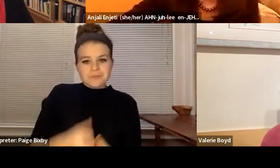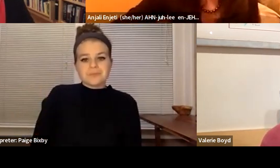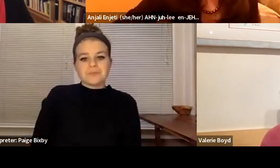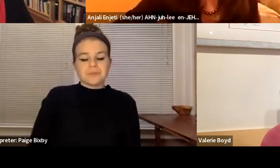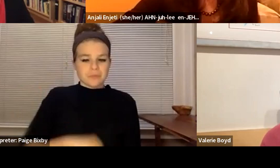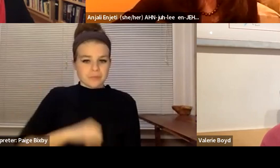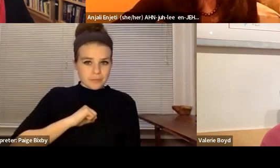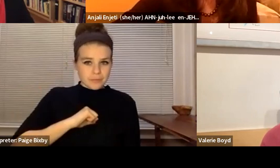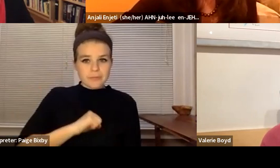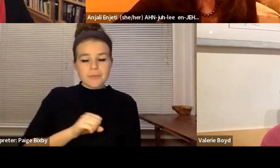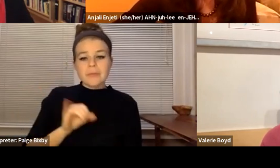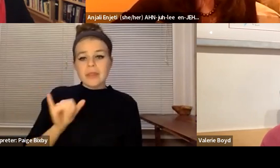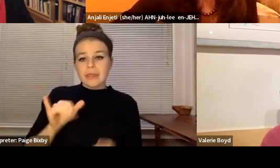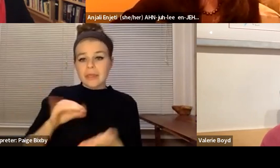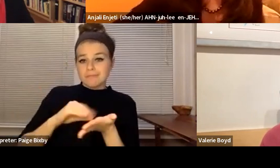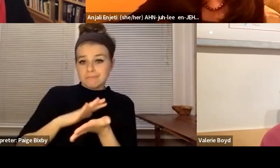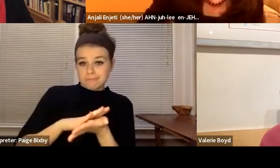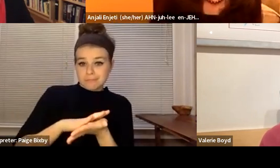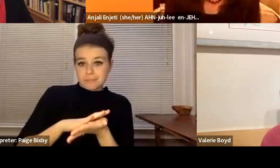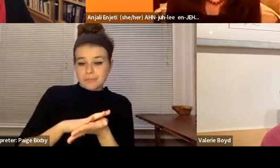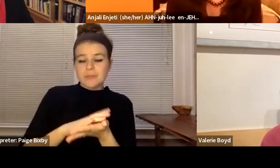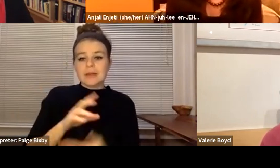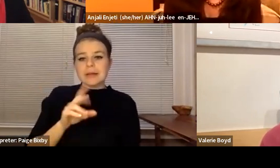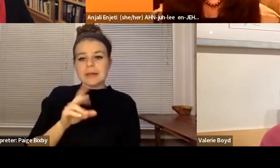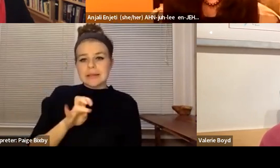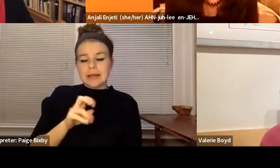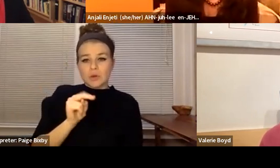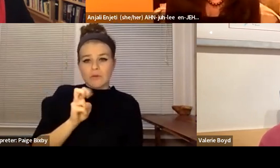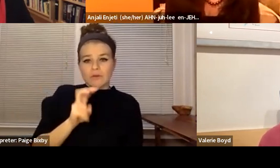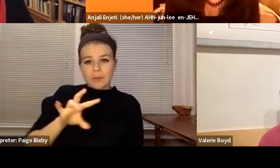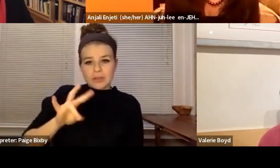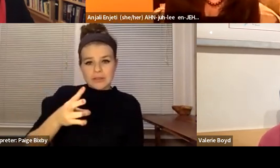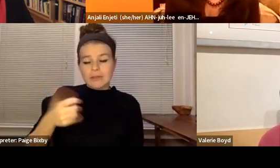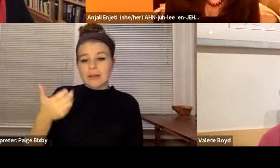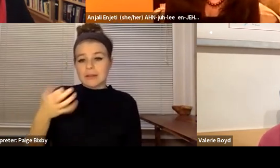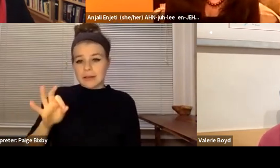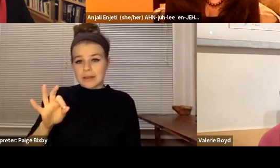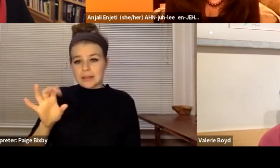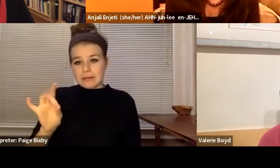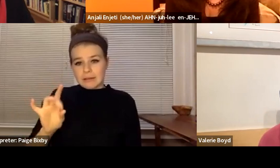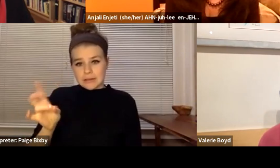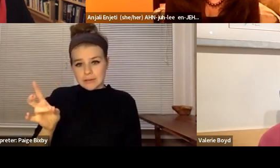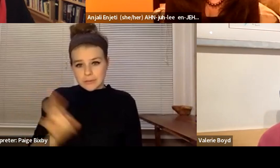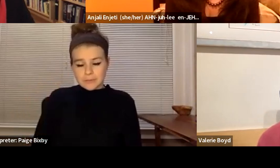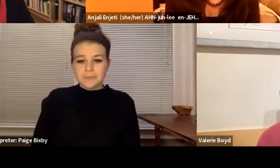The entry is dated November 7th, 1987.